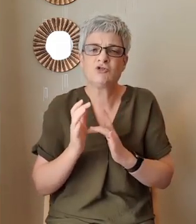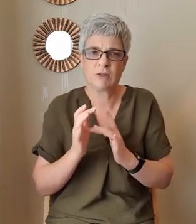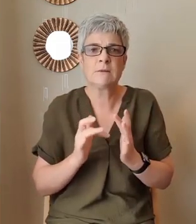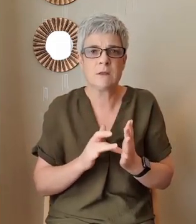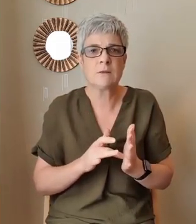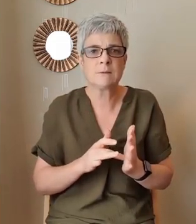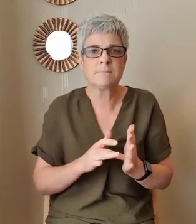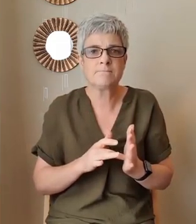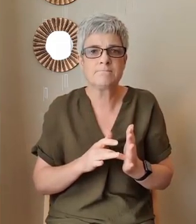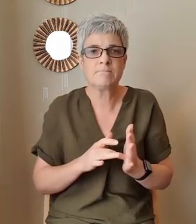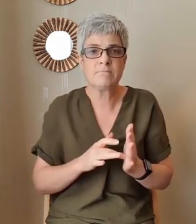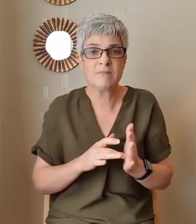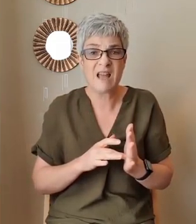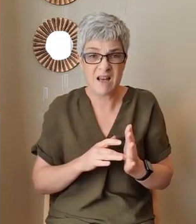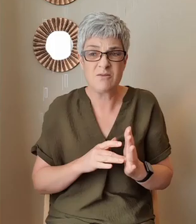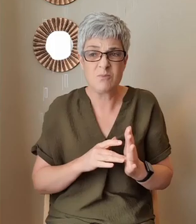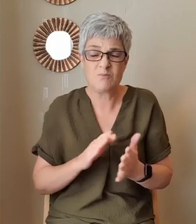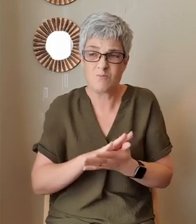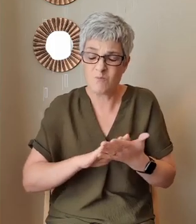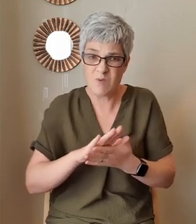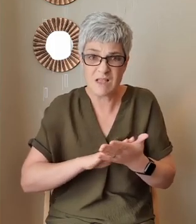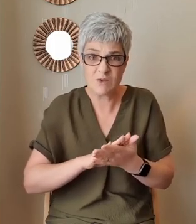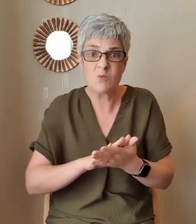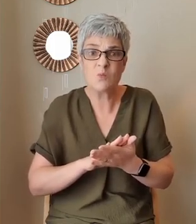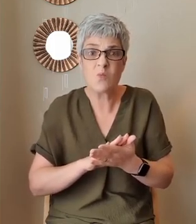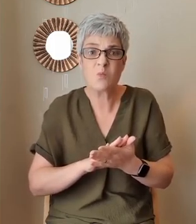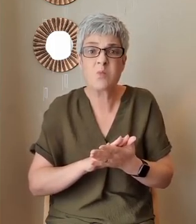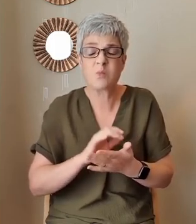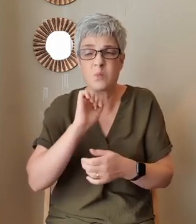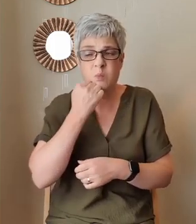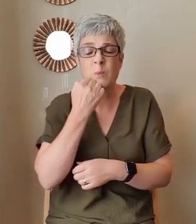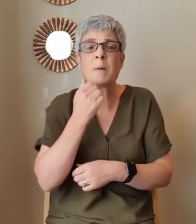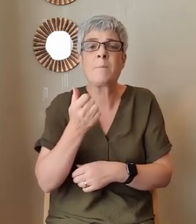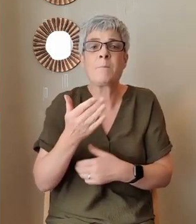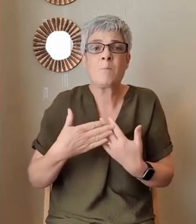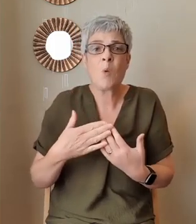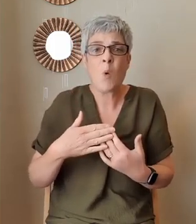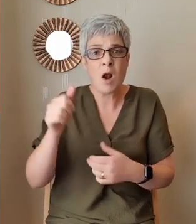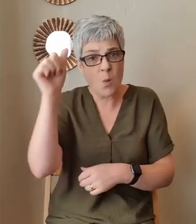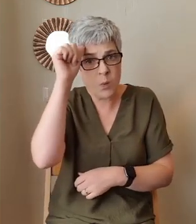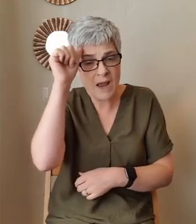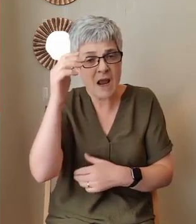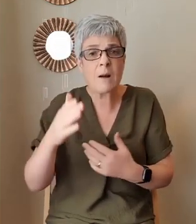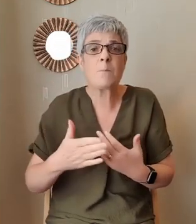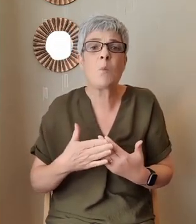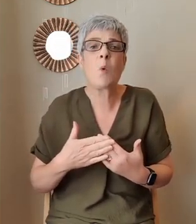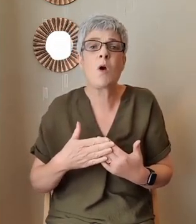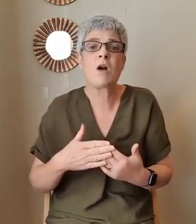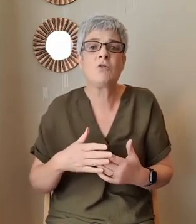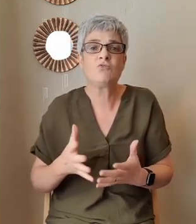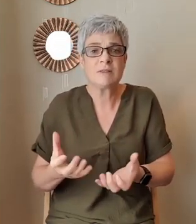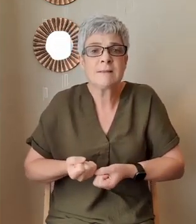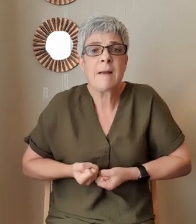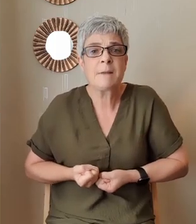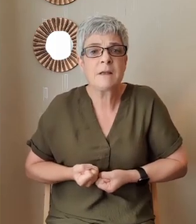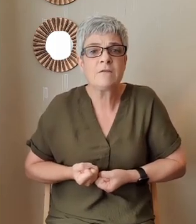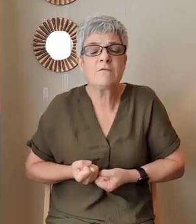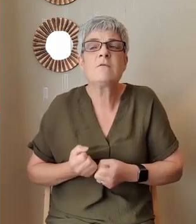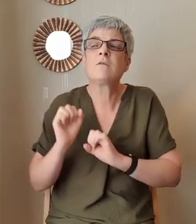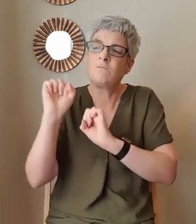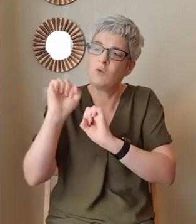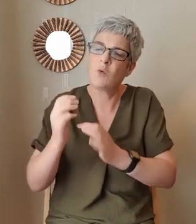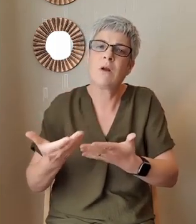And Lord, as we do so, might we become more aware of and more receptive of your incredible gift of